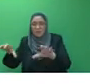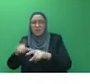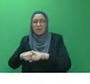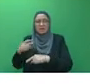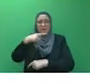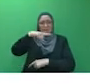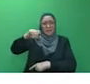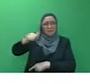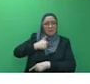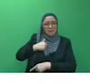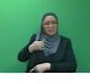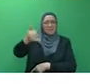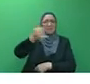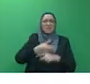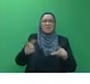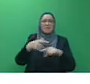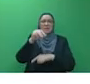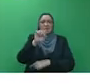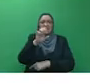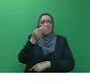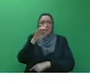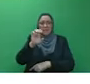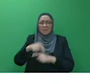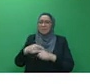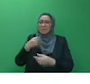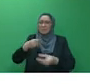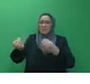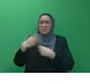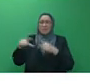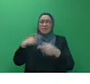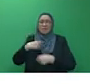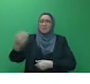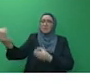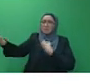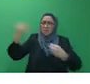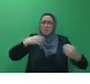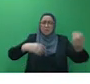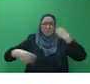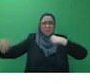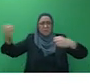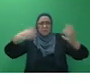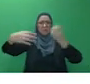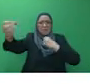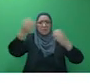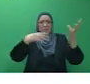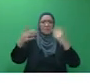pa so information gets spread quickly because as the mc you got to go on stage guys this is what's happening next mr bala come up now stand by the